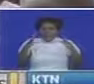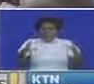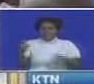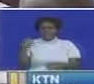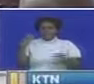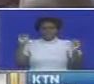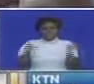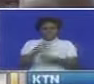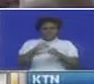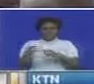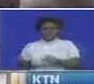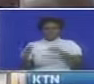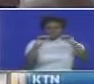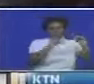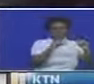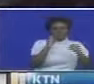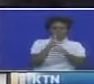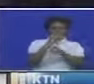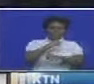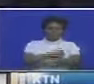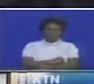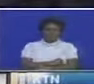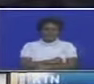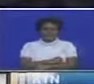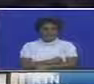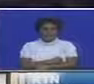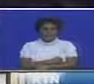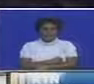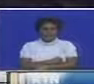not afford to take their children to secondary school.